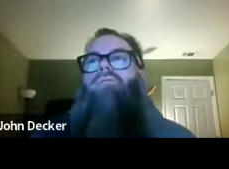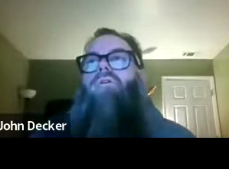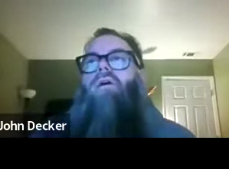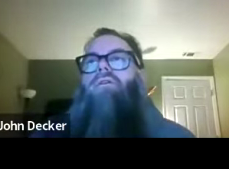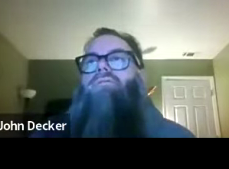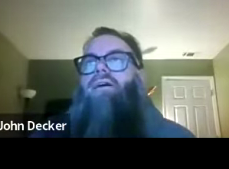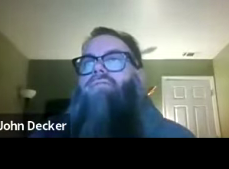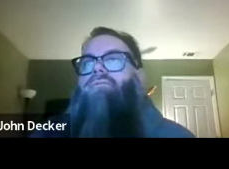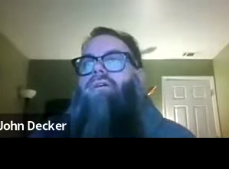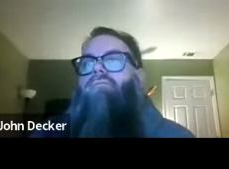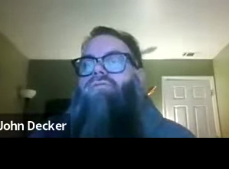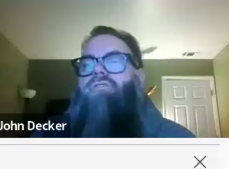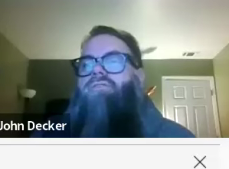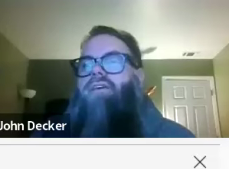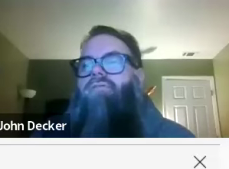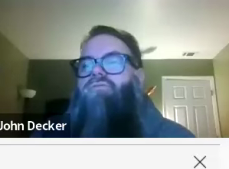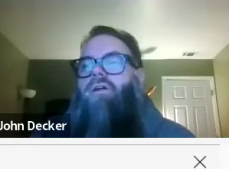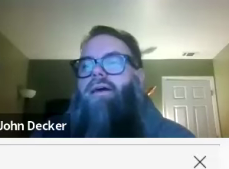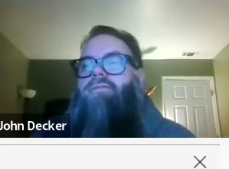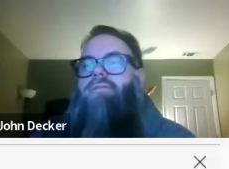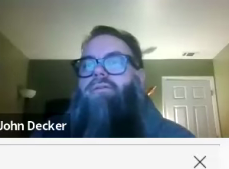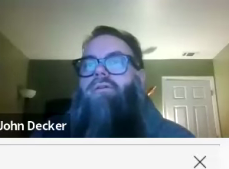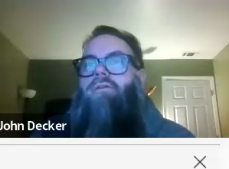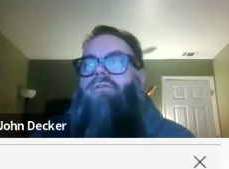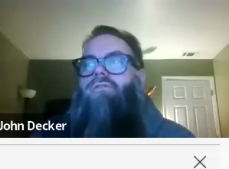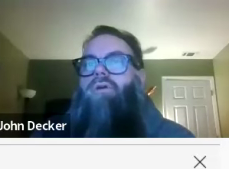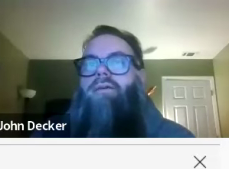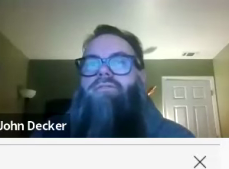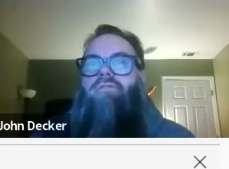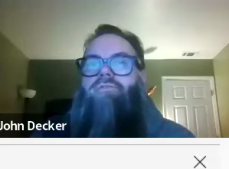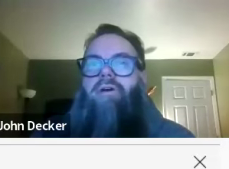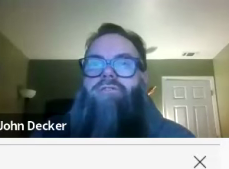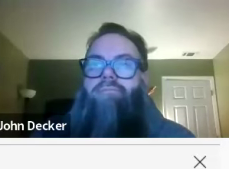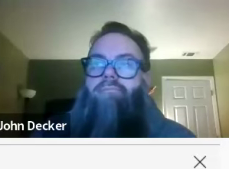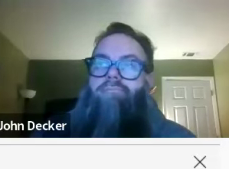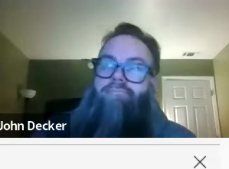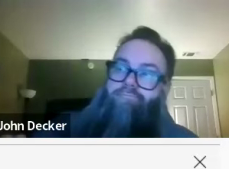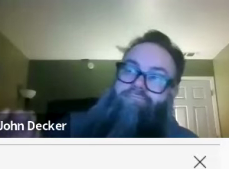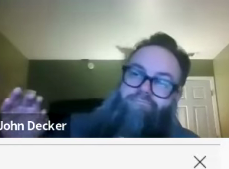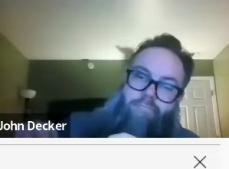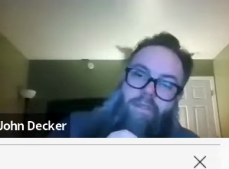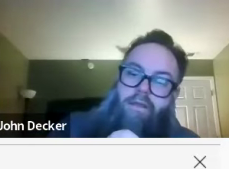important for us as regional center staff, as well as you as service providers.